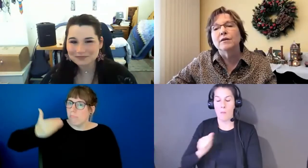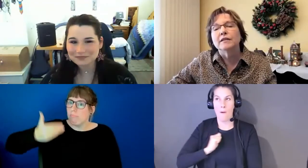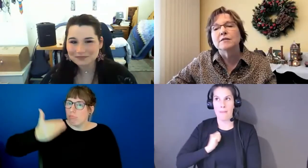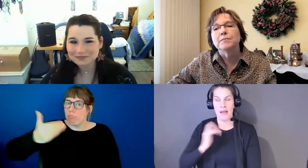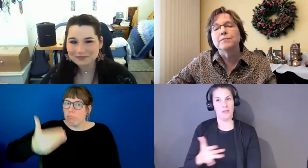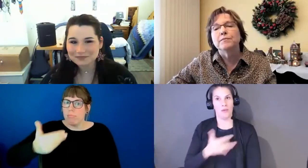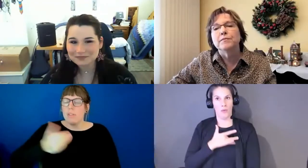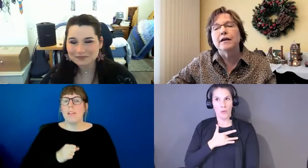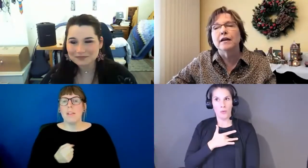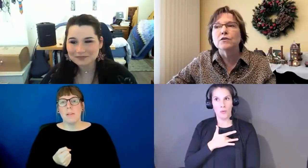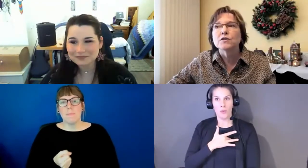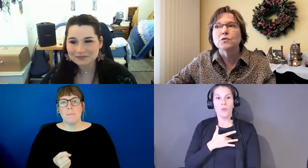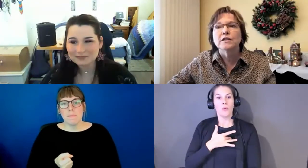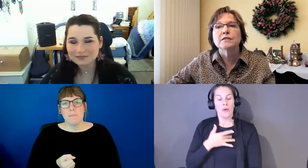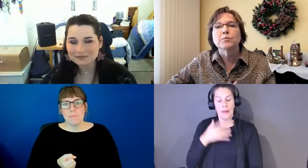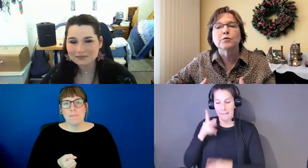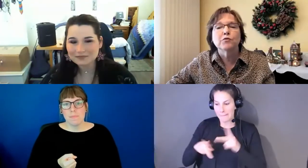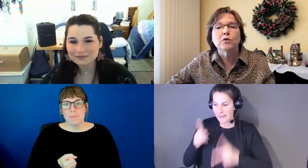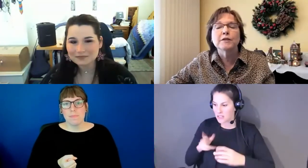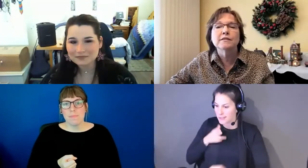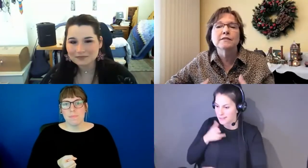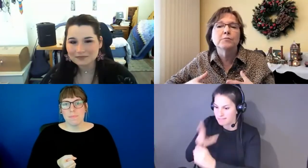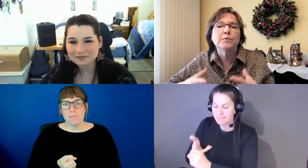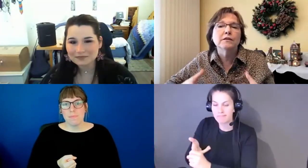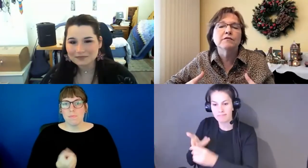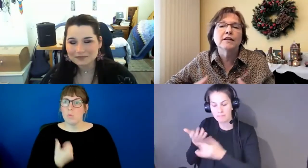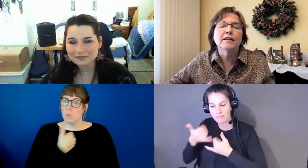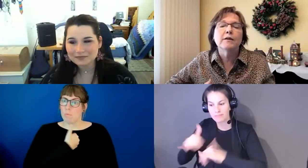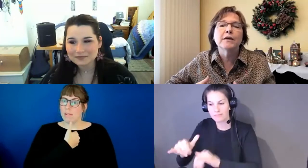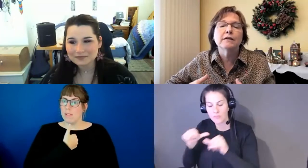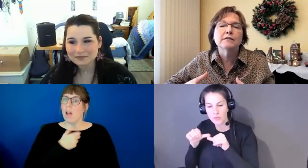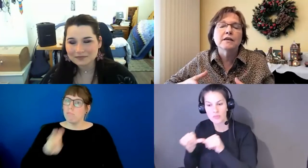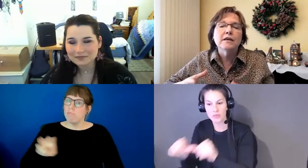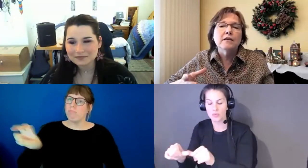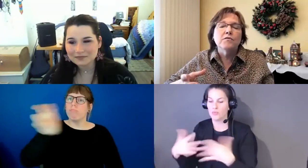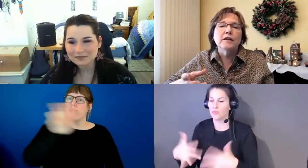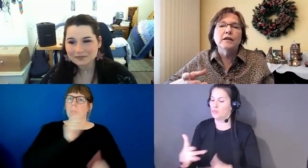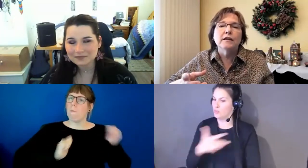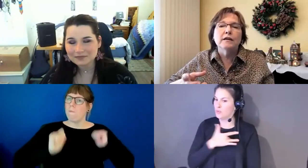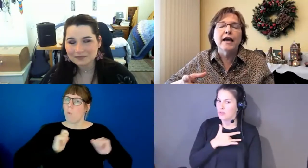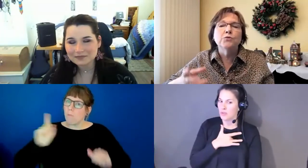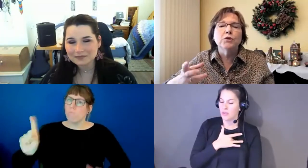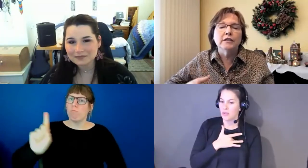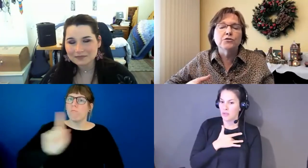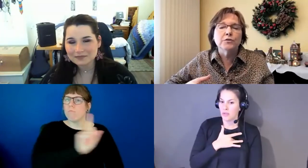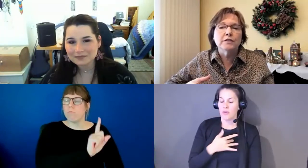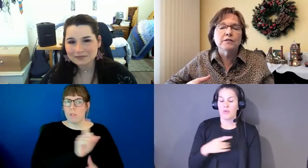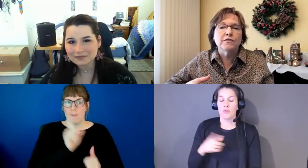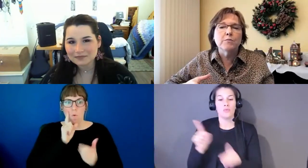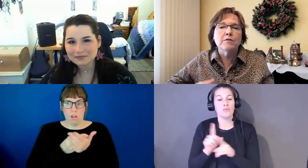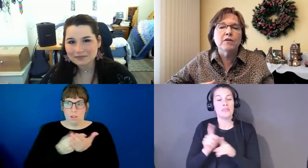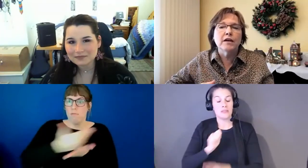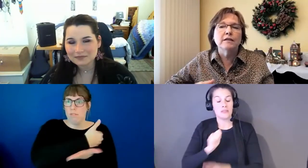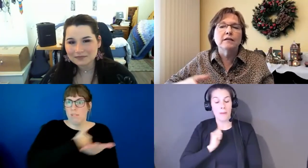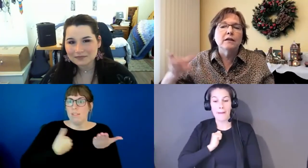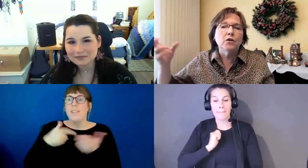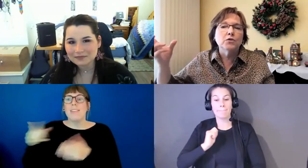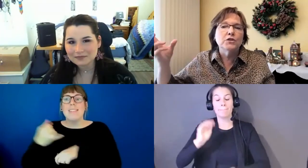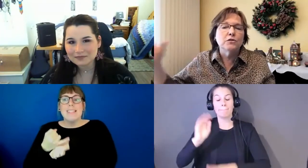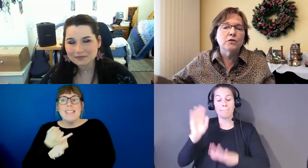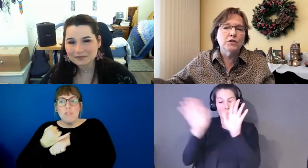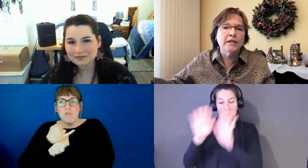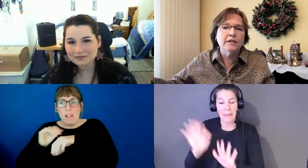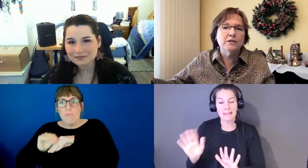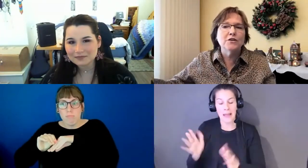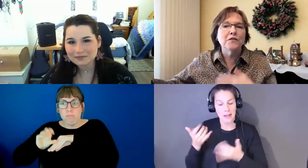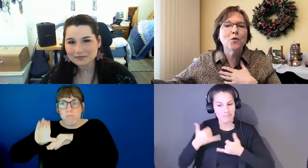And I also did some performances to build the fund up, because the annual interest from the fund goes to